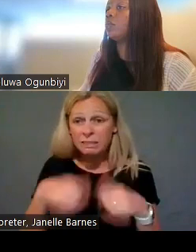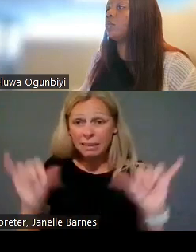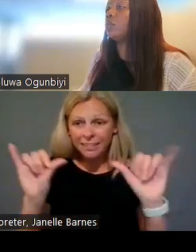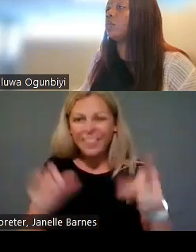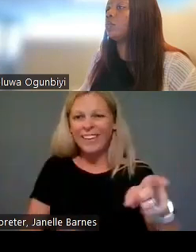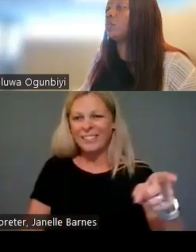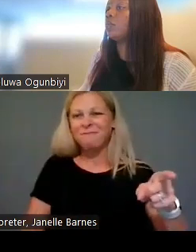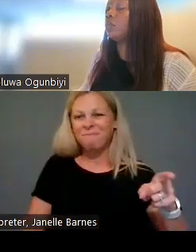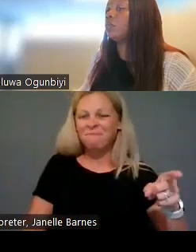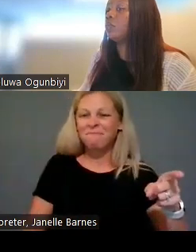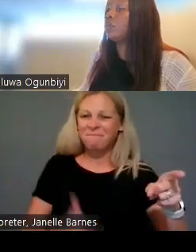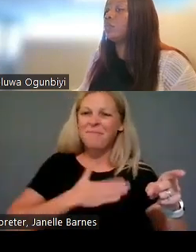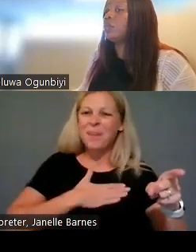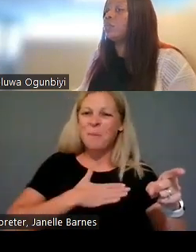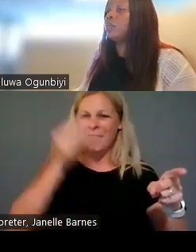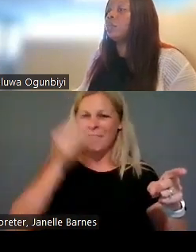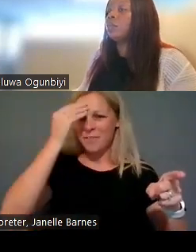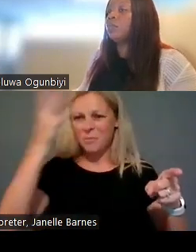go.